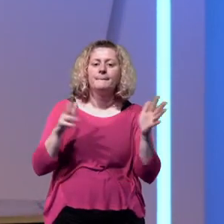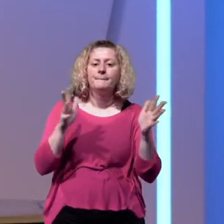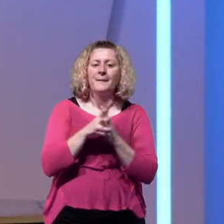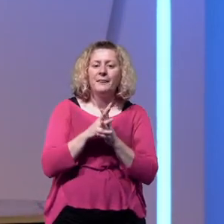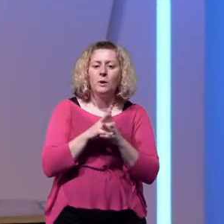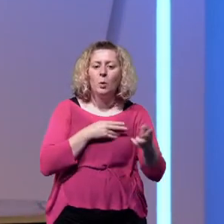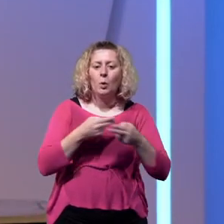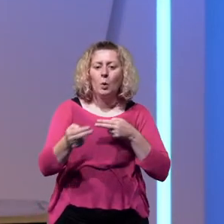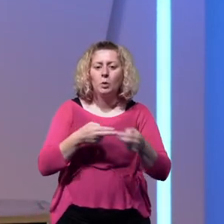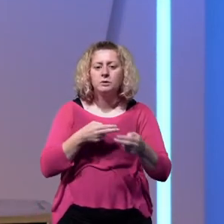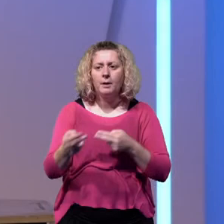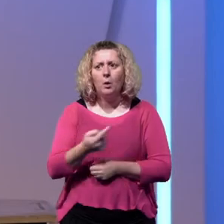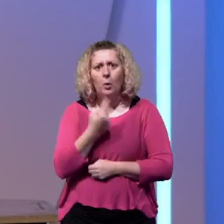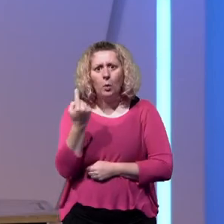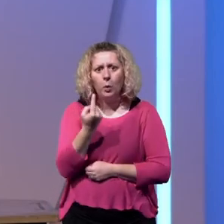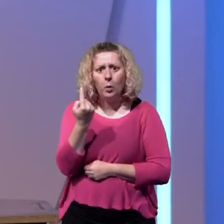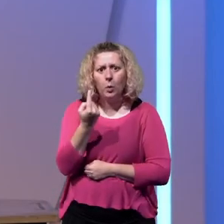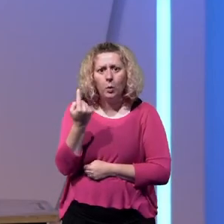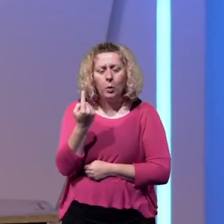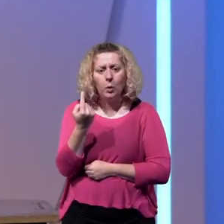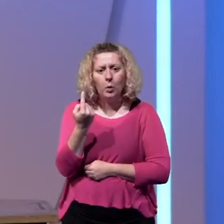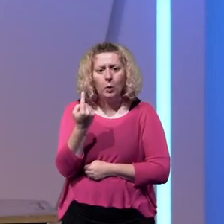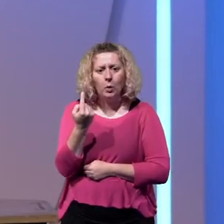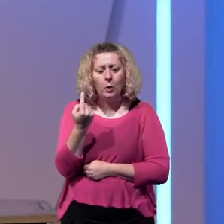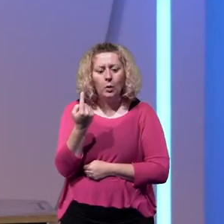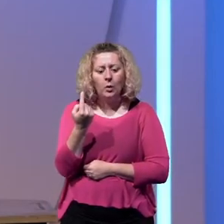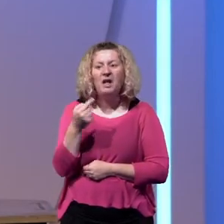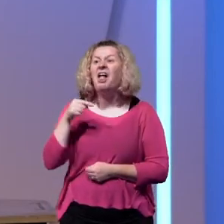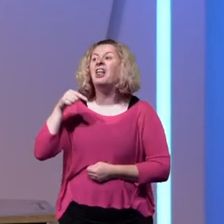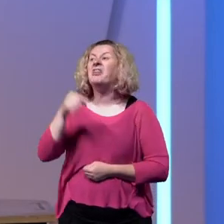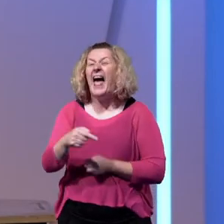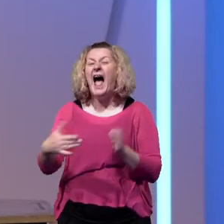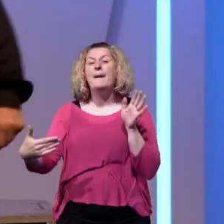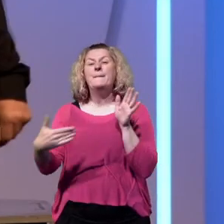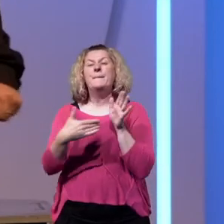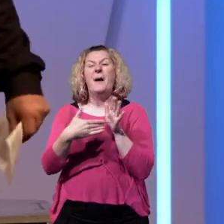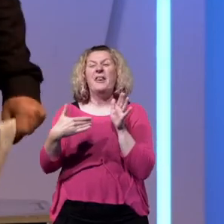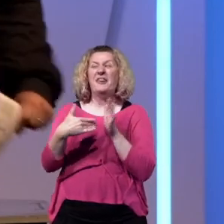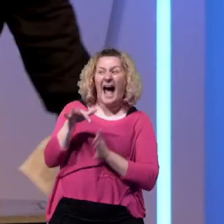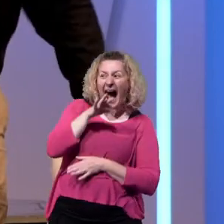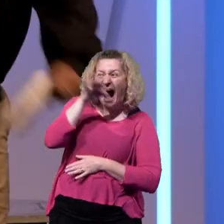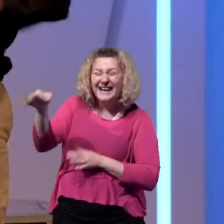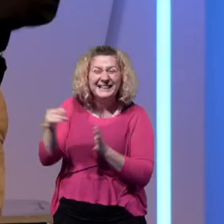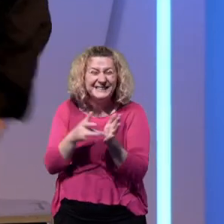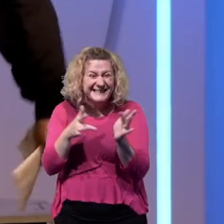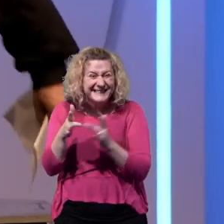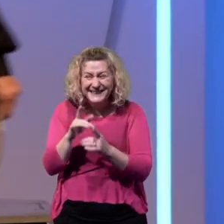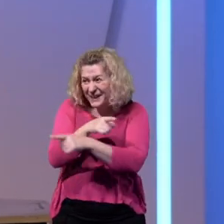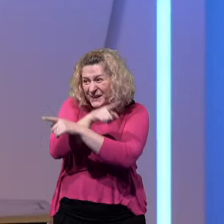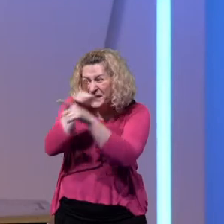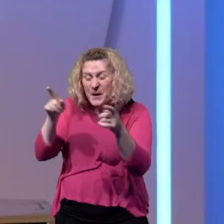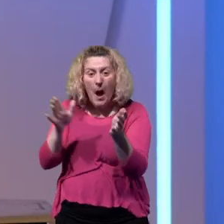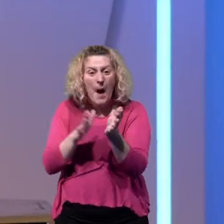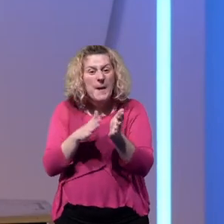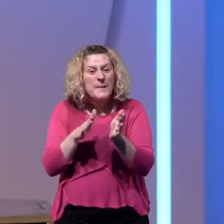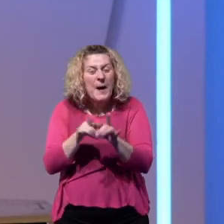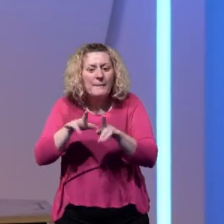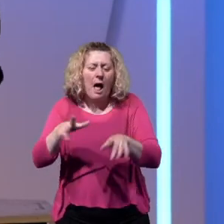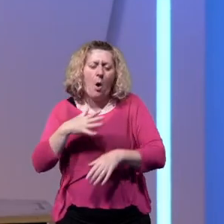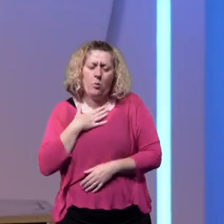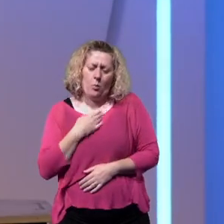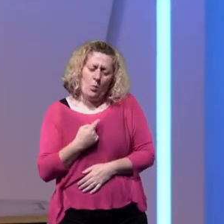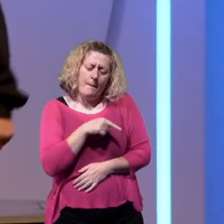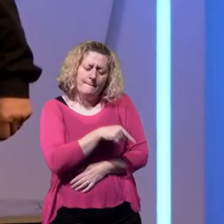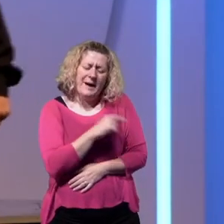request for James and John? Who does it? Their mother. Did you have a mum like that? Wants her boy to do